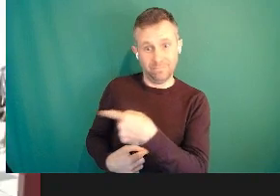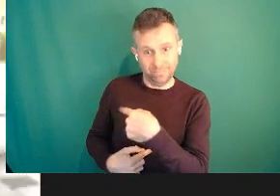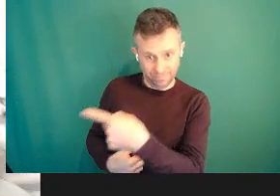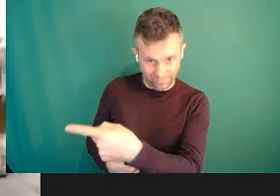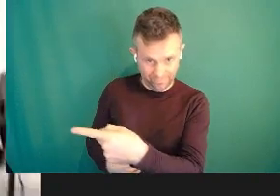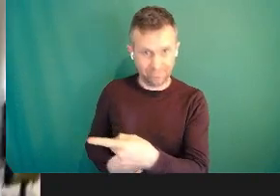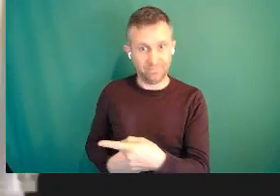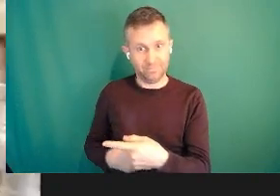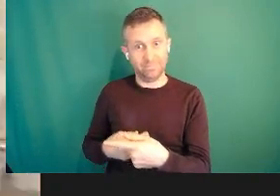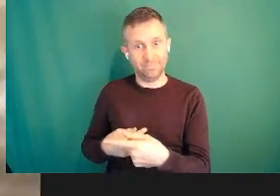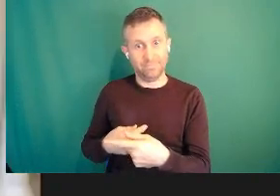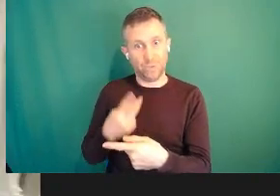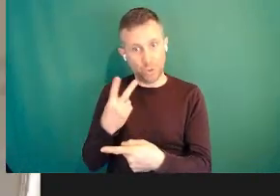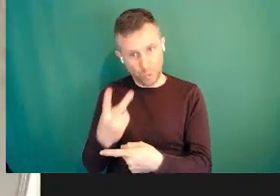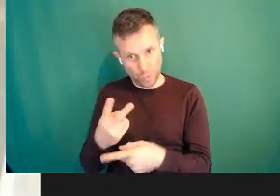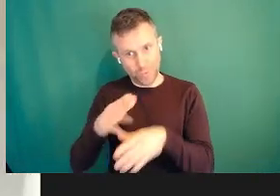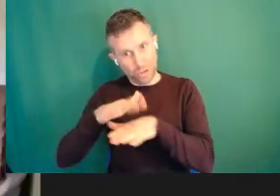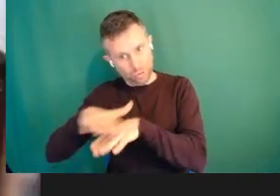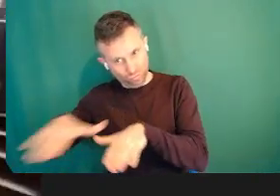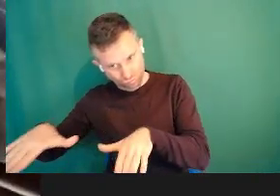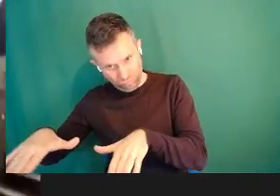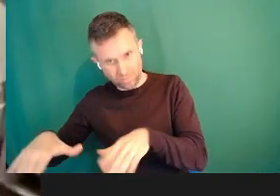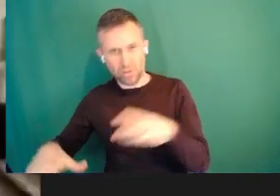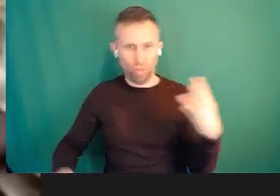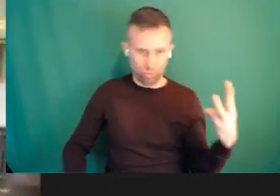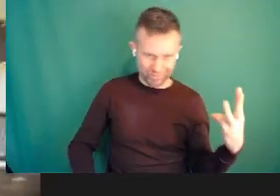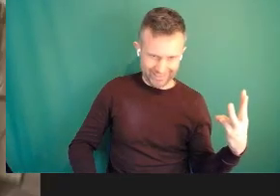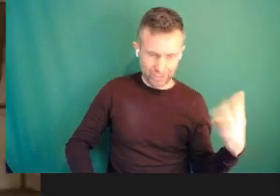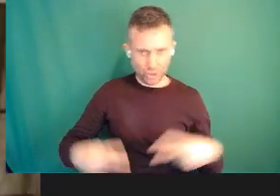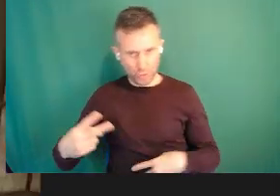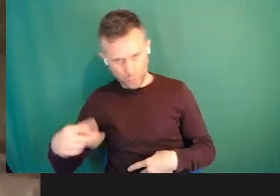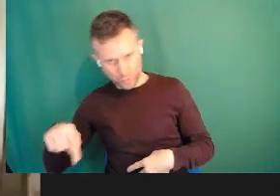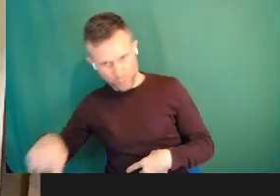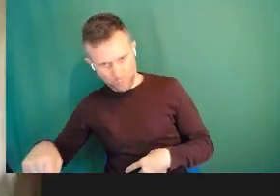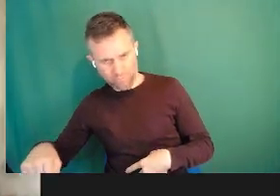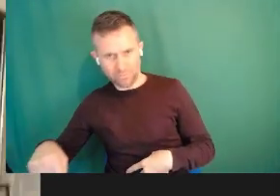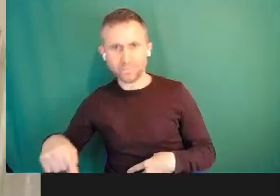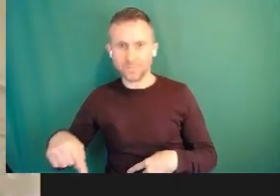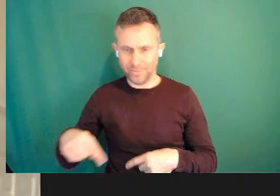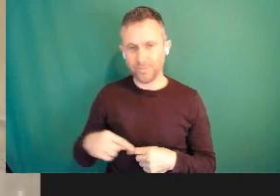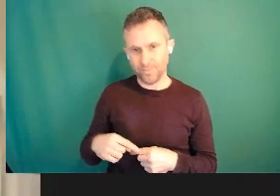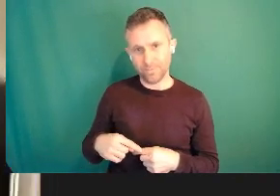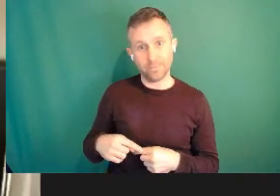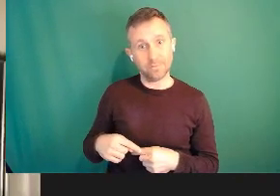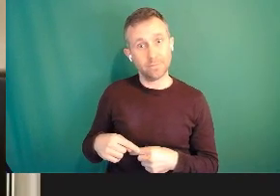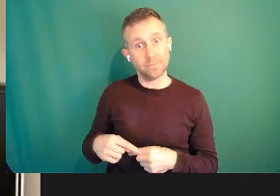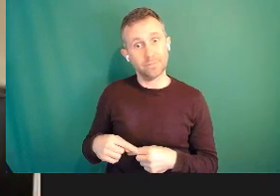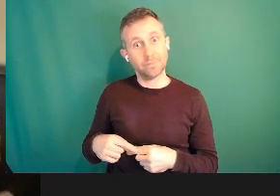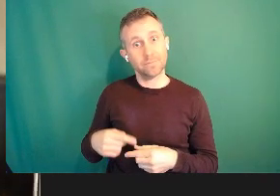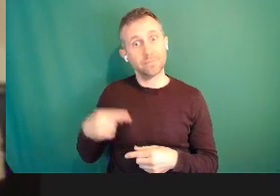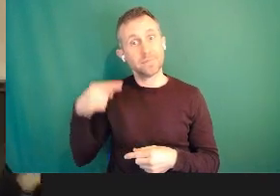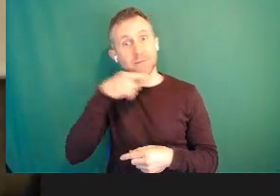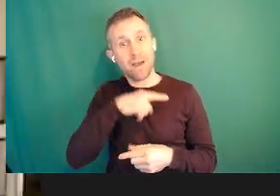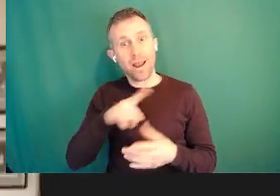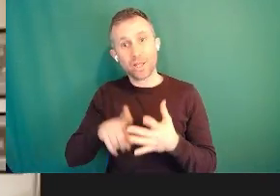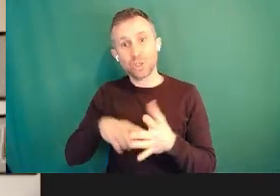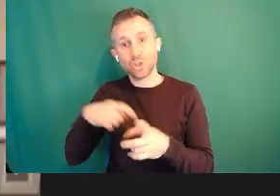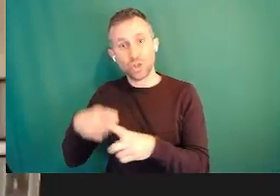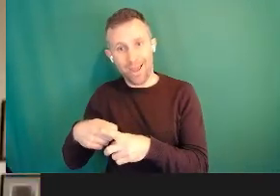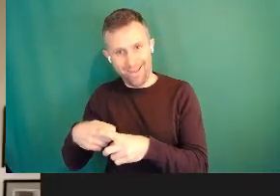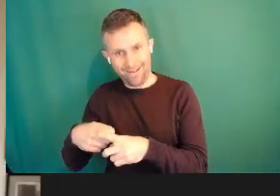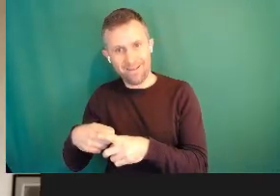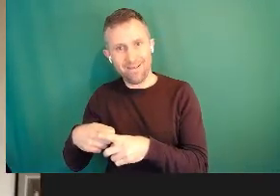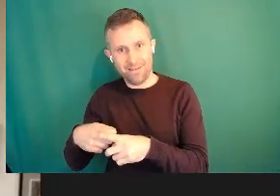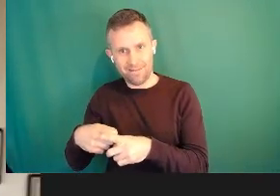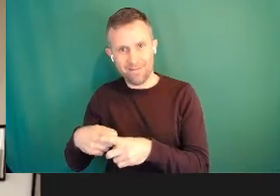son, a little boy again called Jack, and a daughter. And so I'll show you these pictures here. So we've got, this